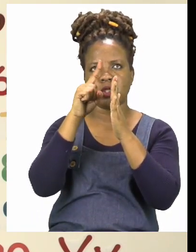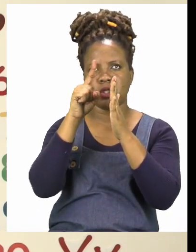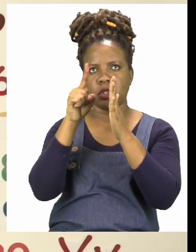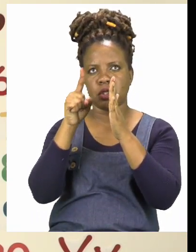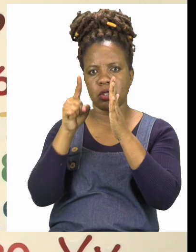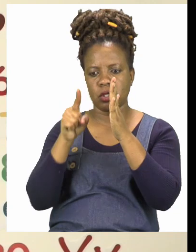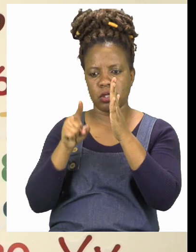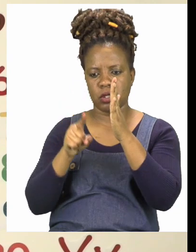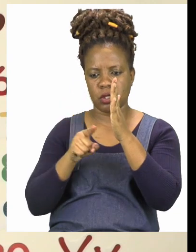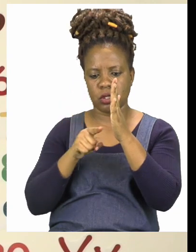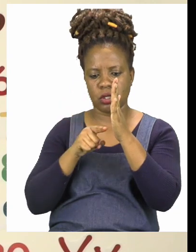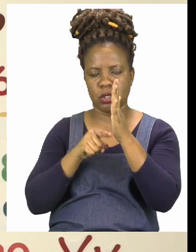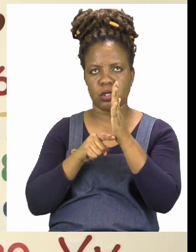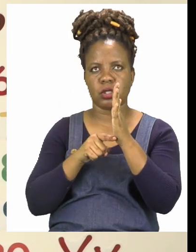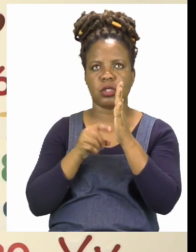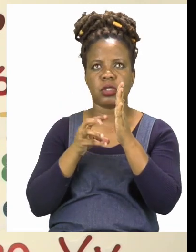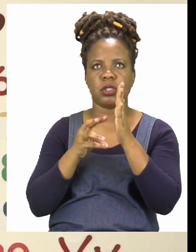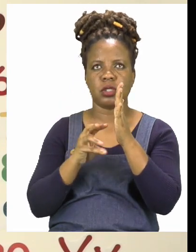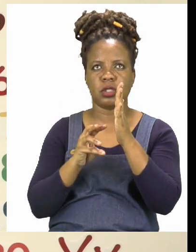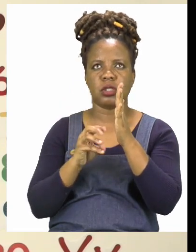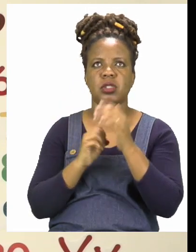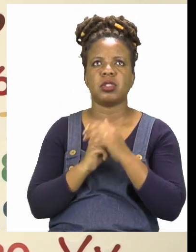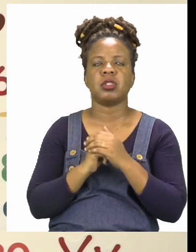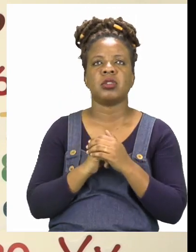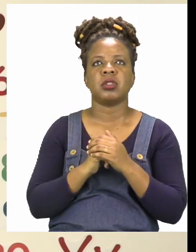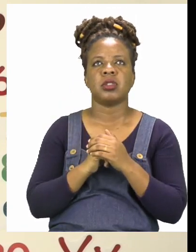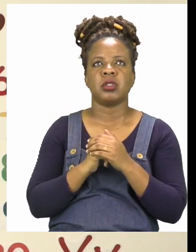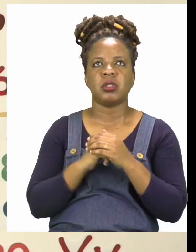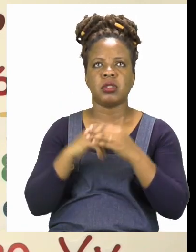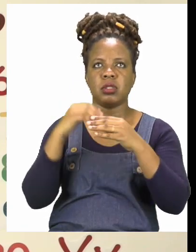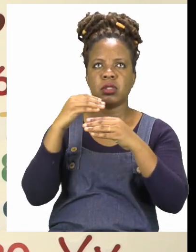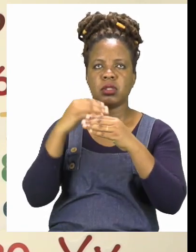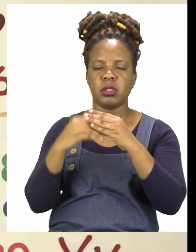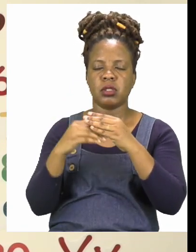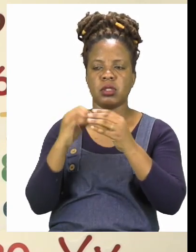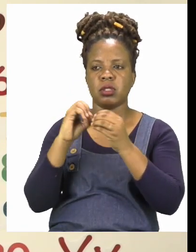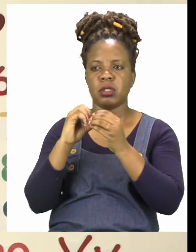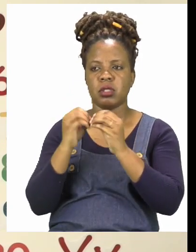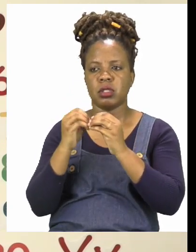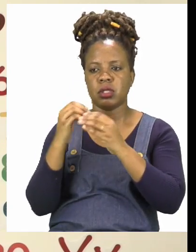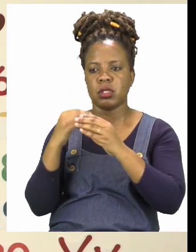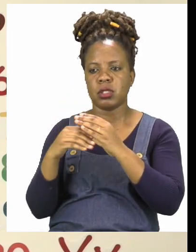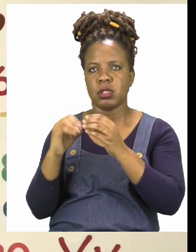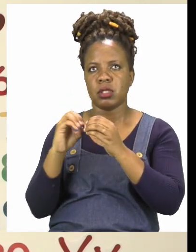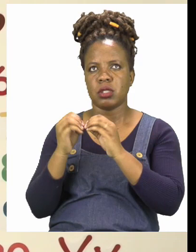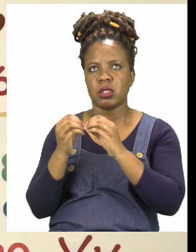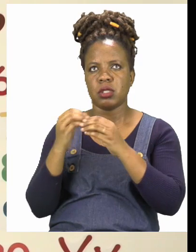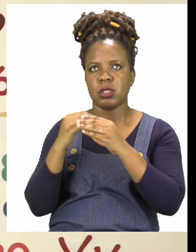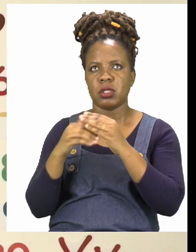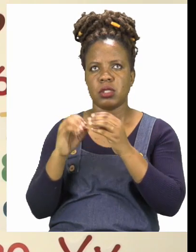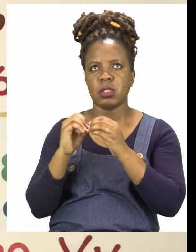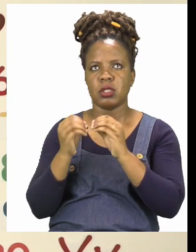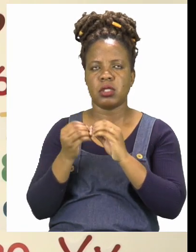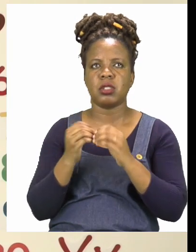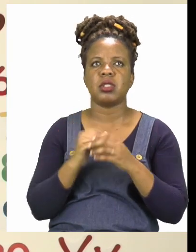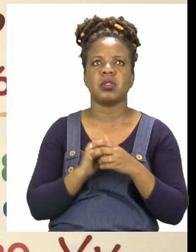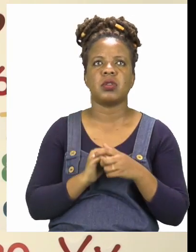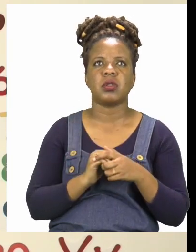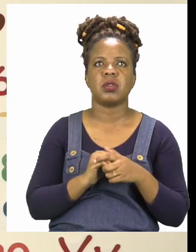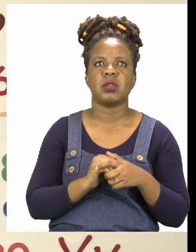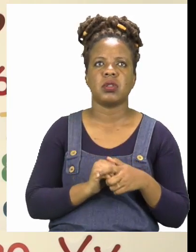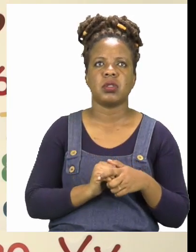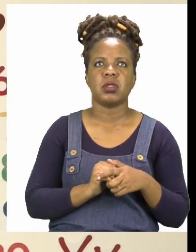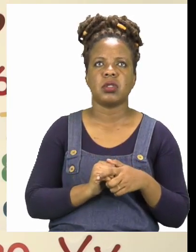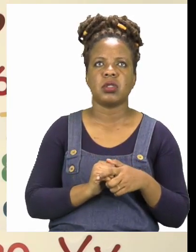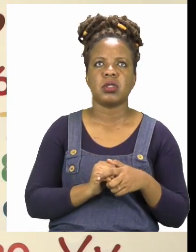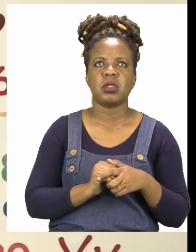there. In between each number we can see, we are actually counting a different number. So with the